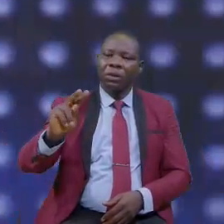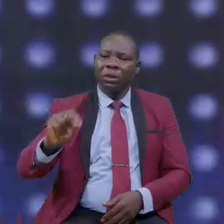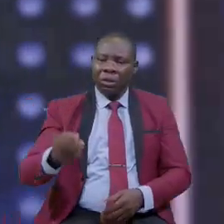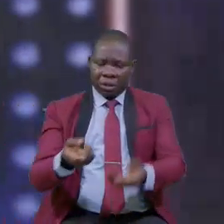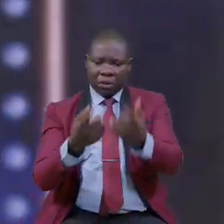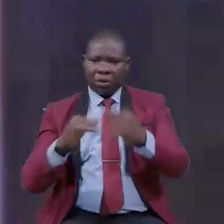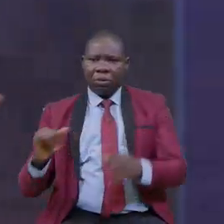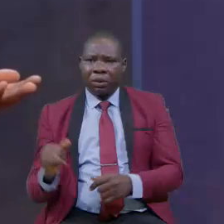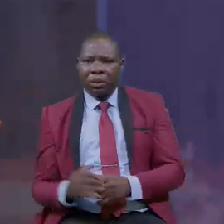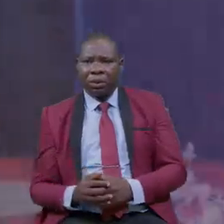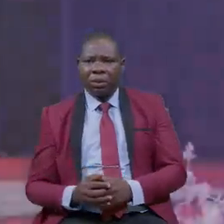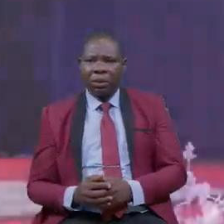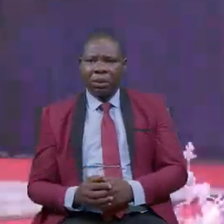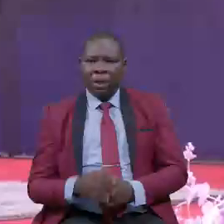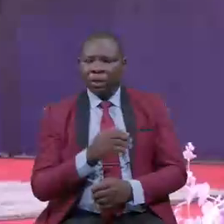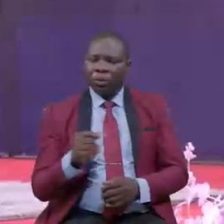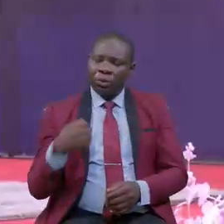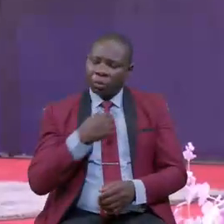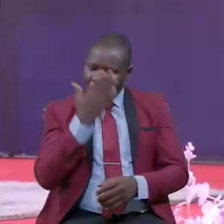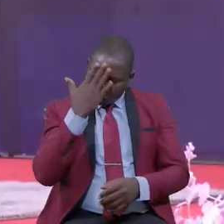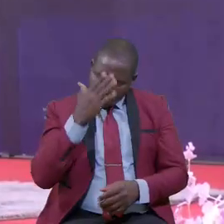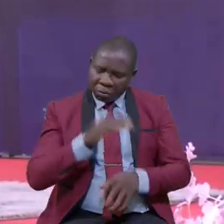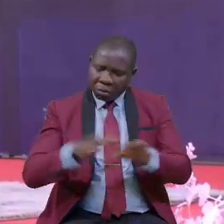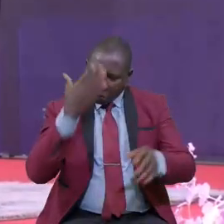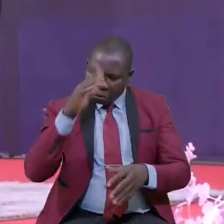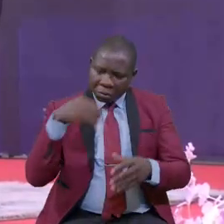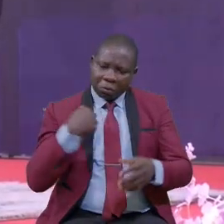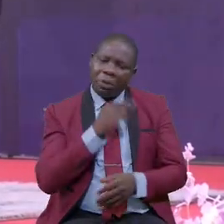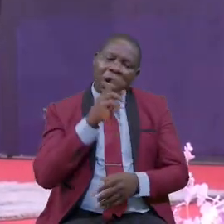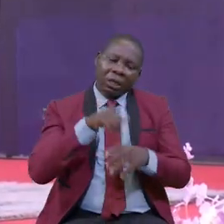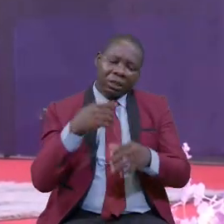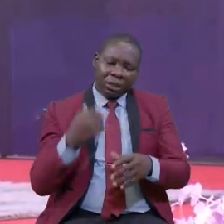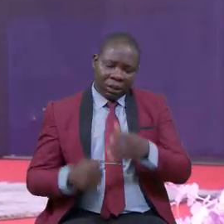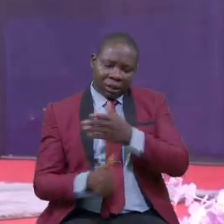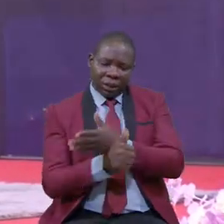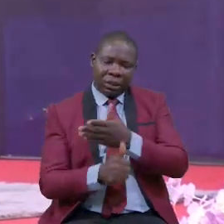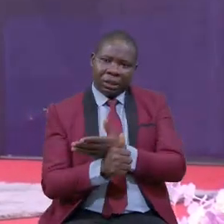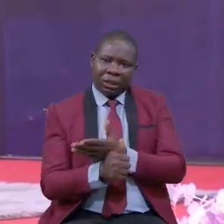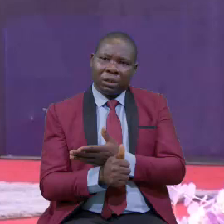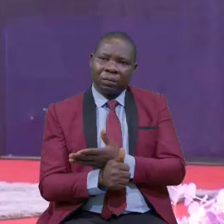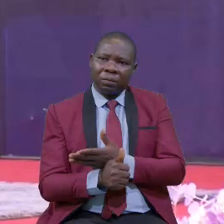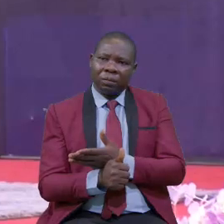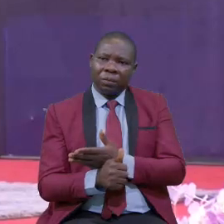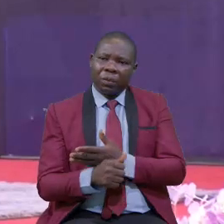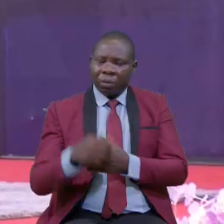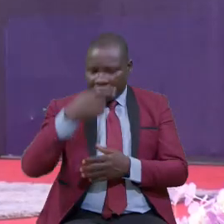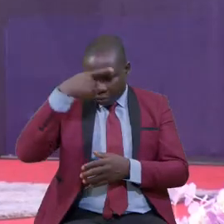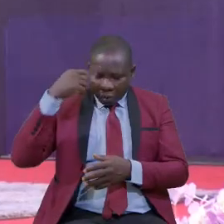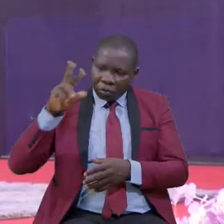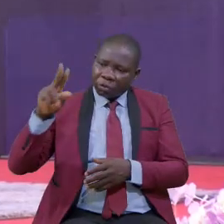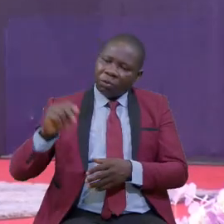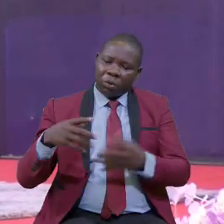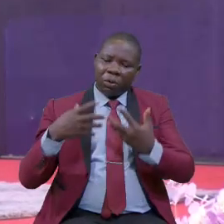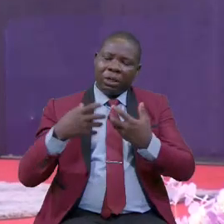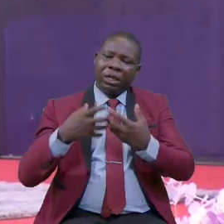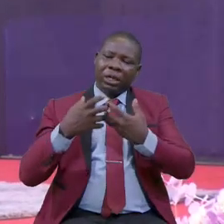Lion's Den you can't see everything around they don't put electric light there in the Lion's